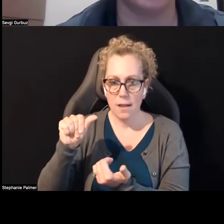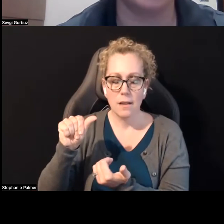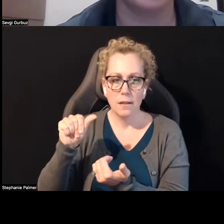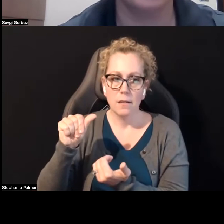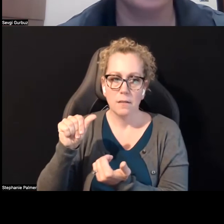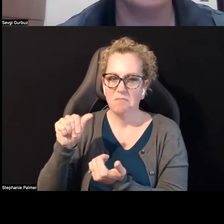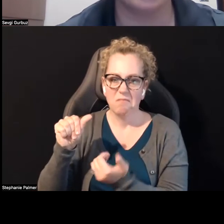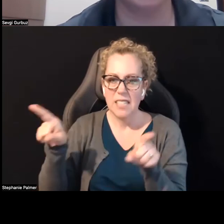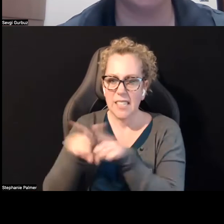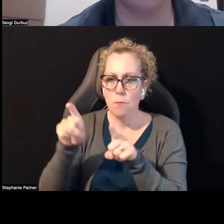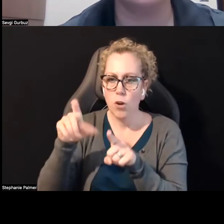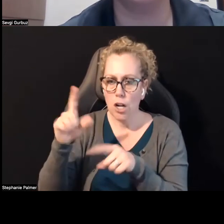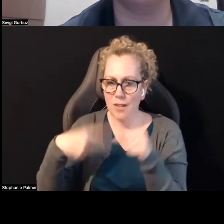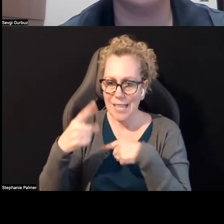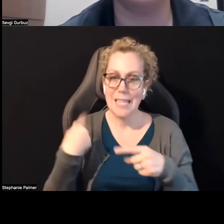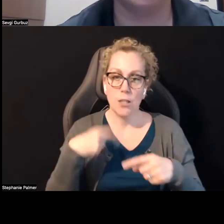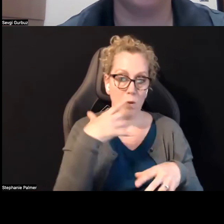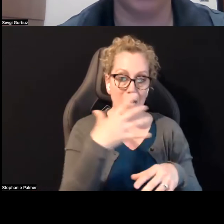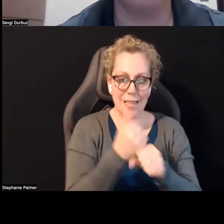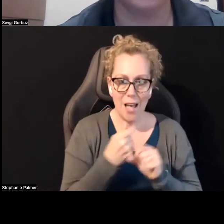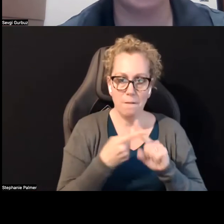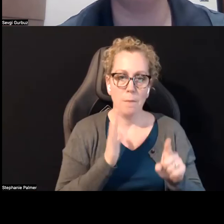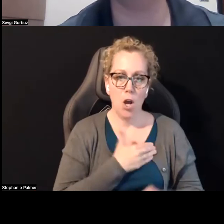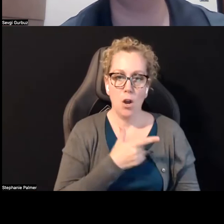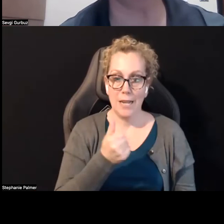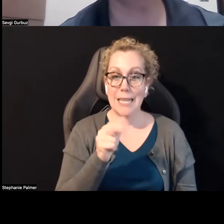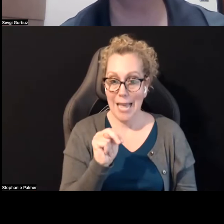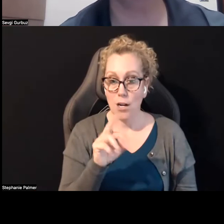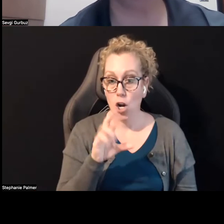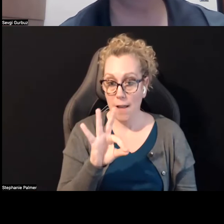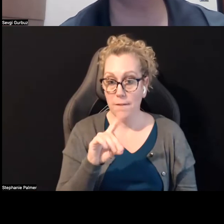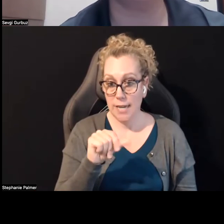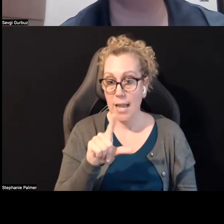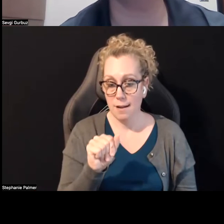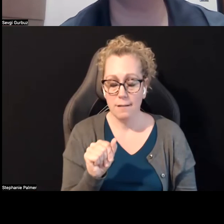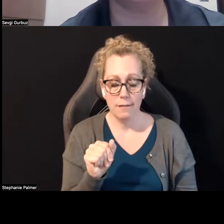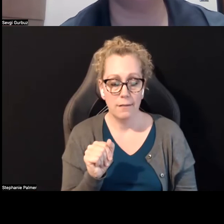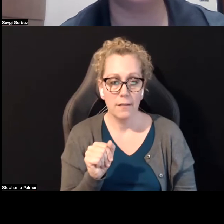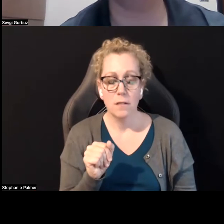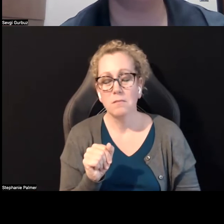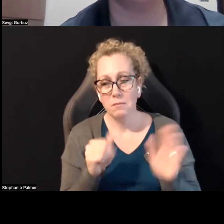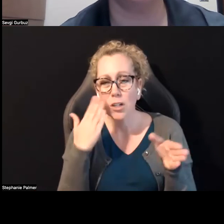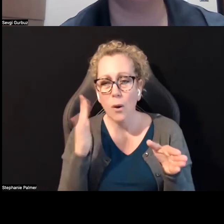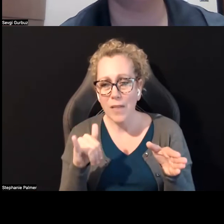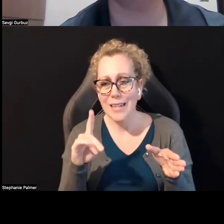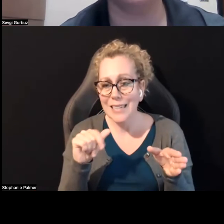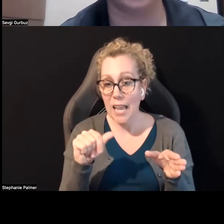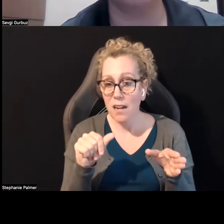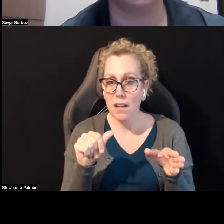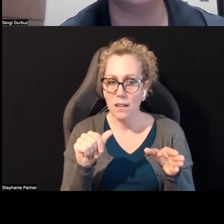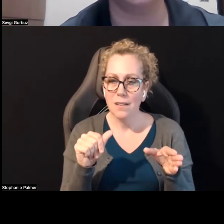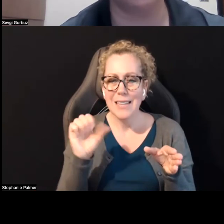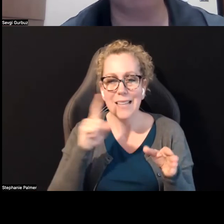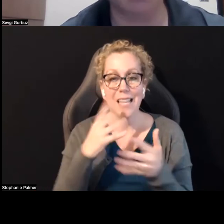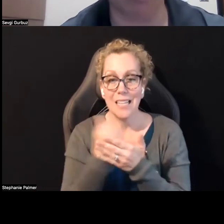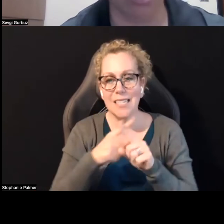100 signs that we acquired the RF data from. Now, albeit these are data that have been collected in a different